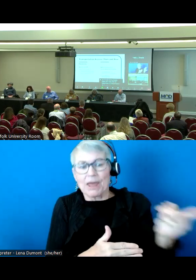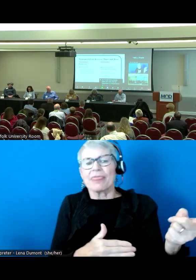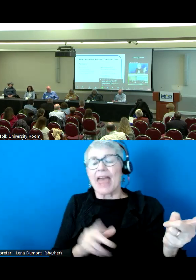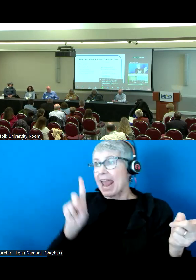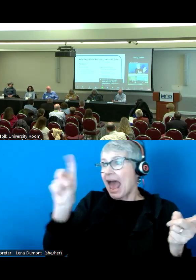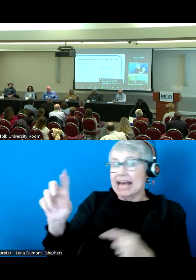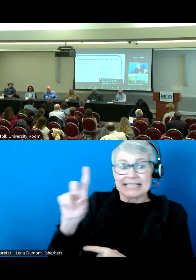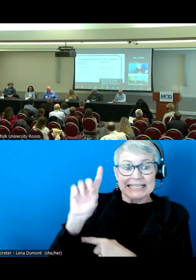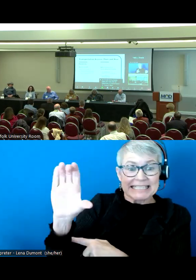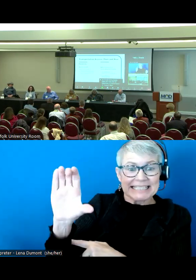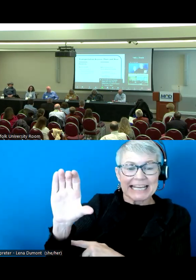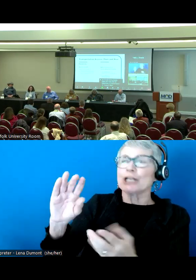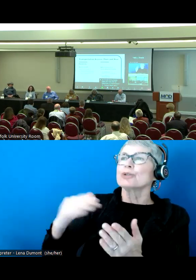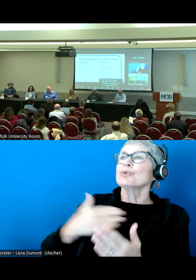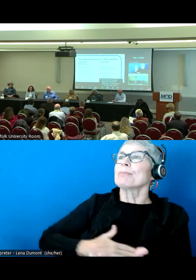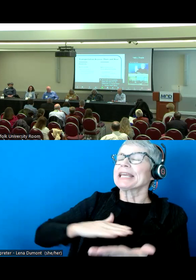ADA.